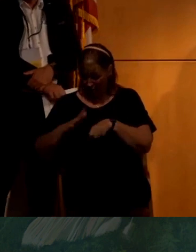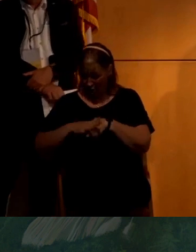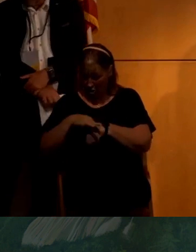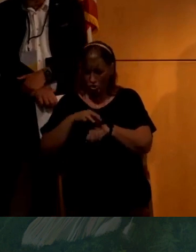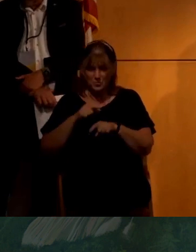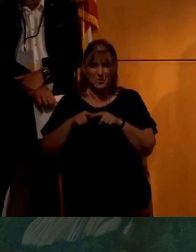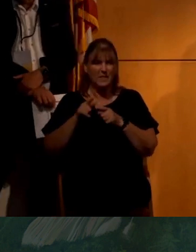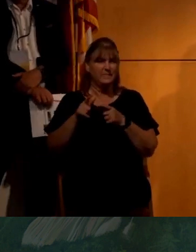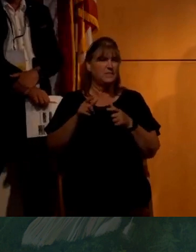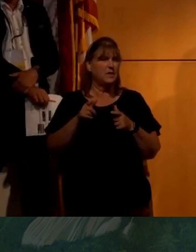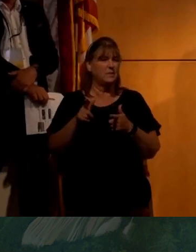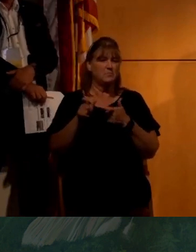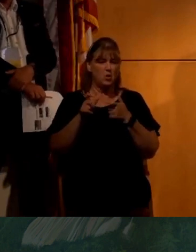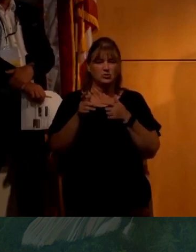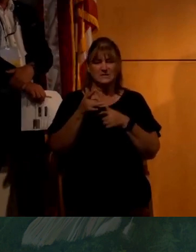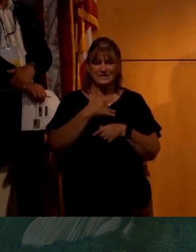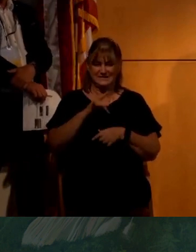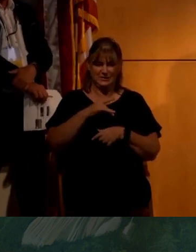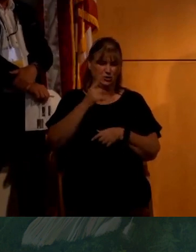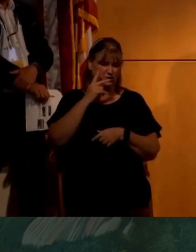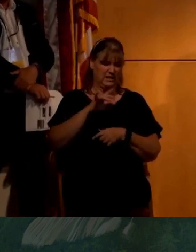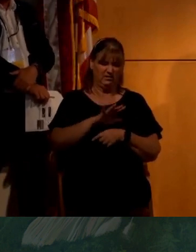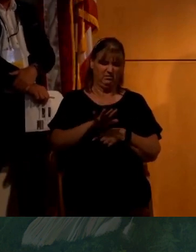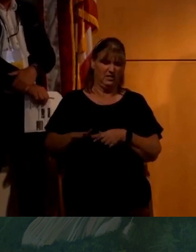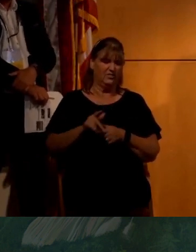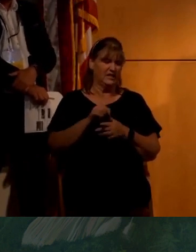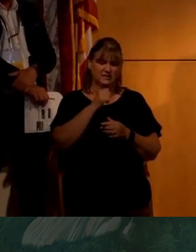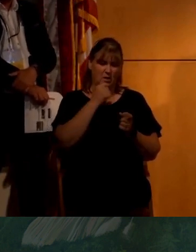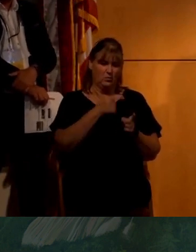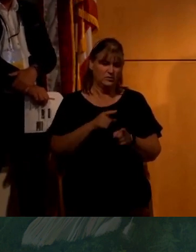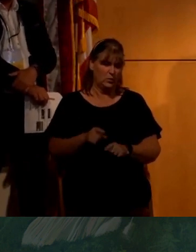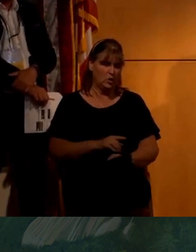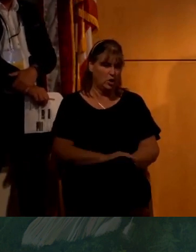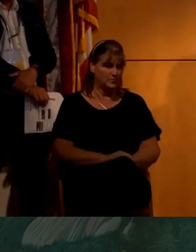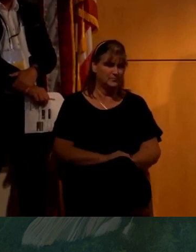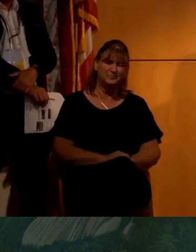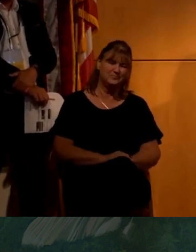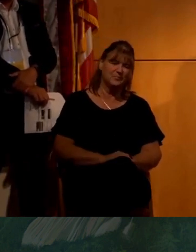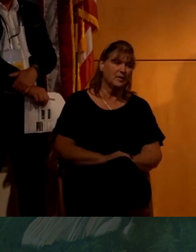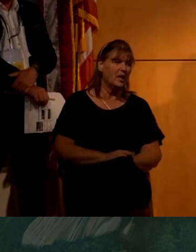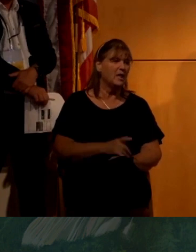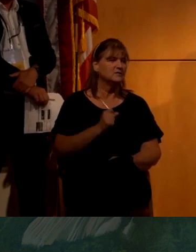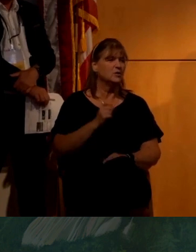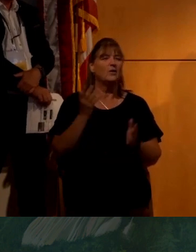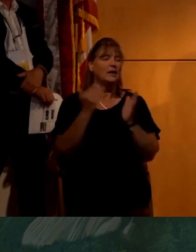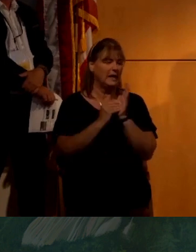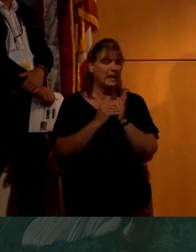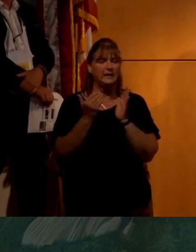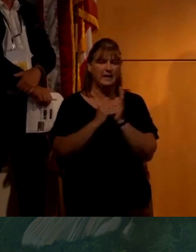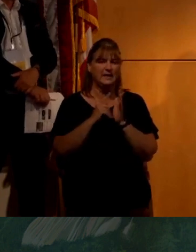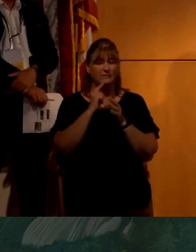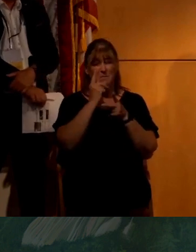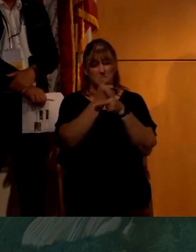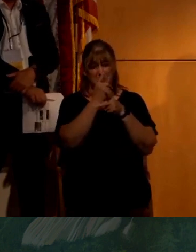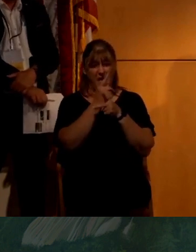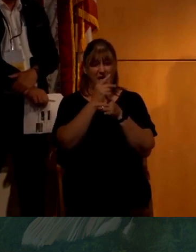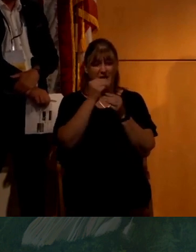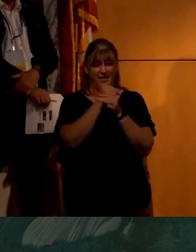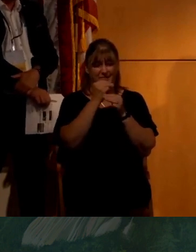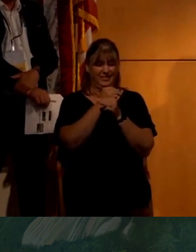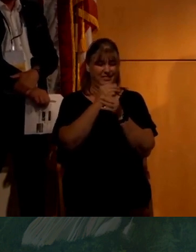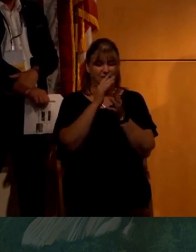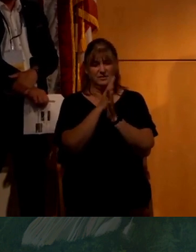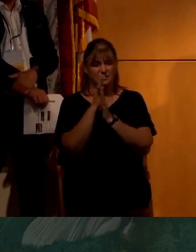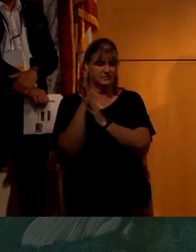but their motions then are sped up and you can clearly see that's not what's going on. That's not what's going on. So it's, so some of this, again, you have to know the math you have to, or just,